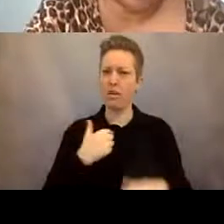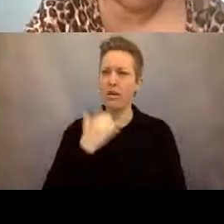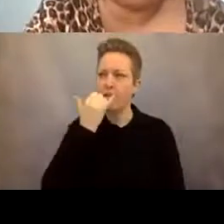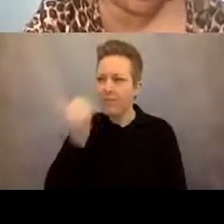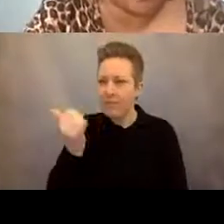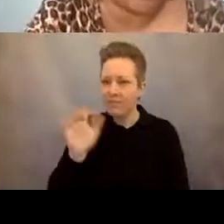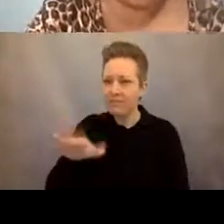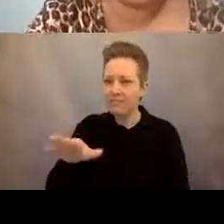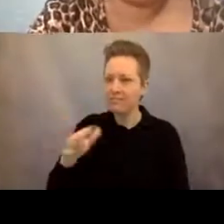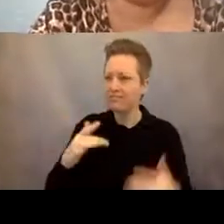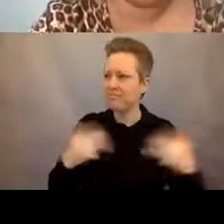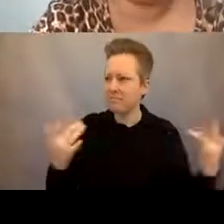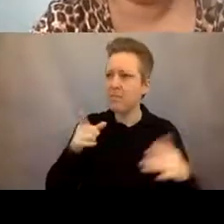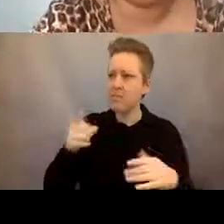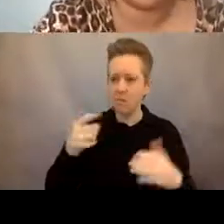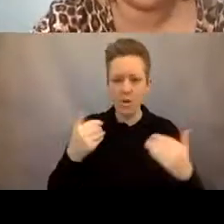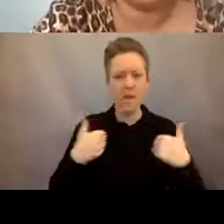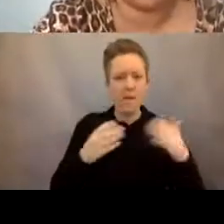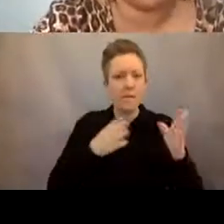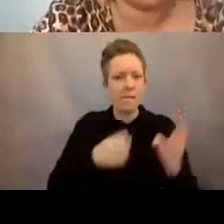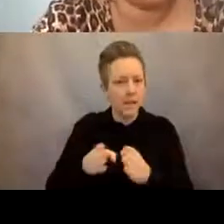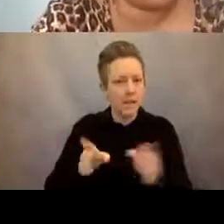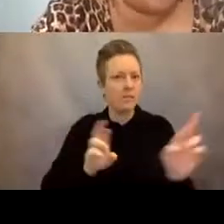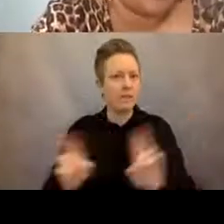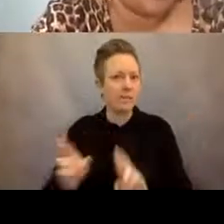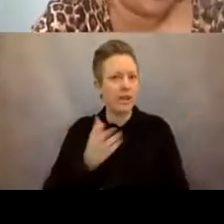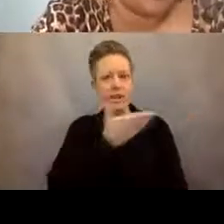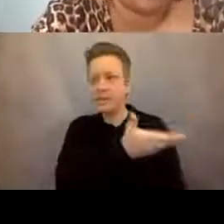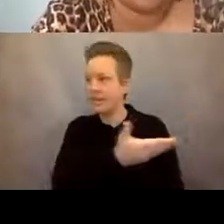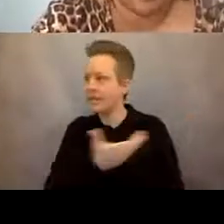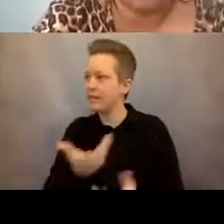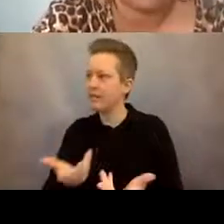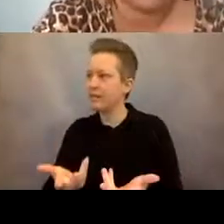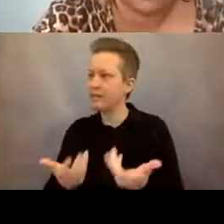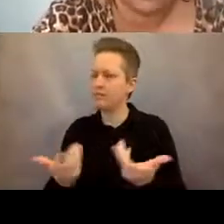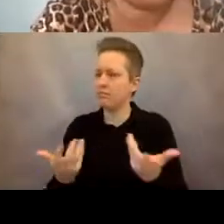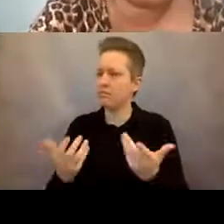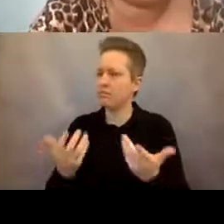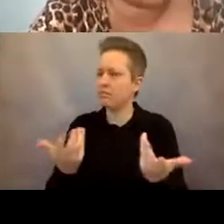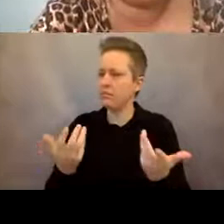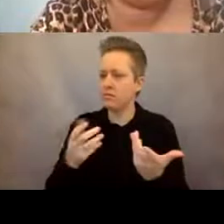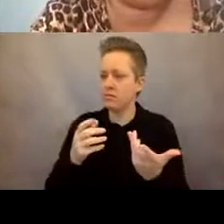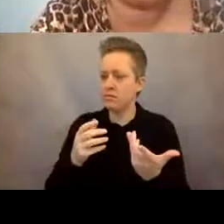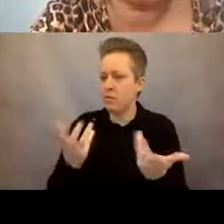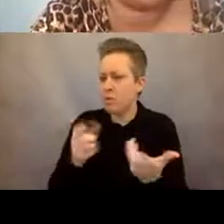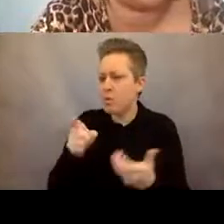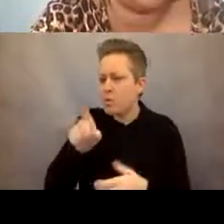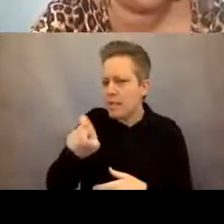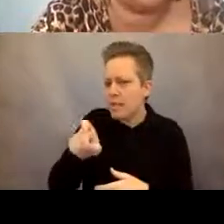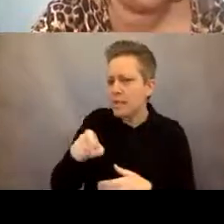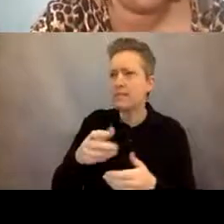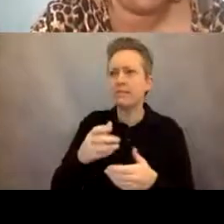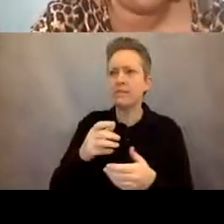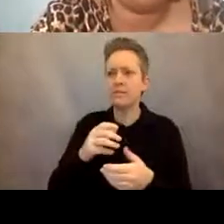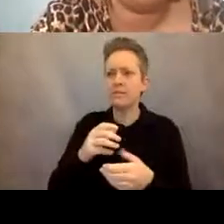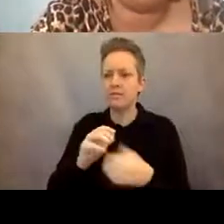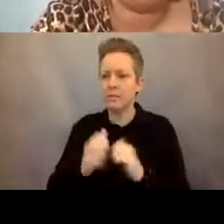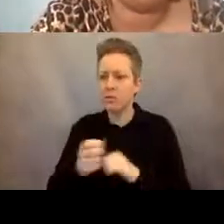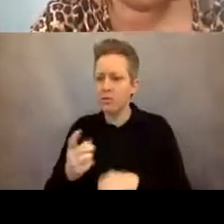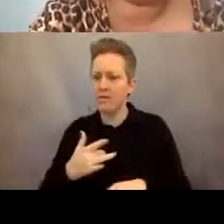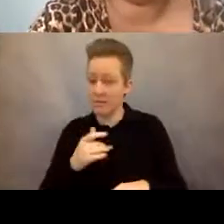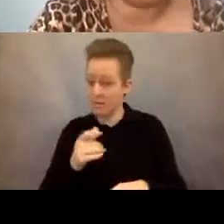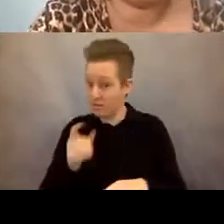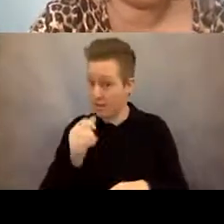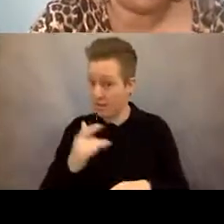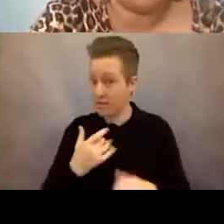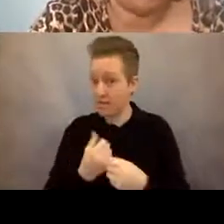You have a plan. You have things that you need. Are you missing certain? Are you not feeling safe?" Sort of safety planning and checking in.